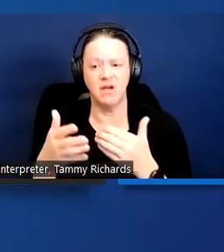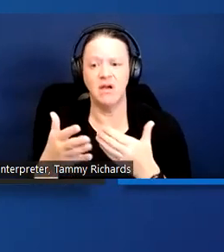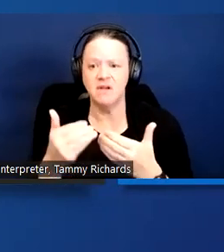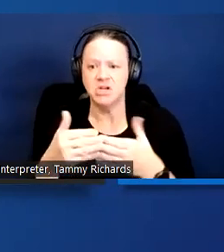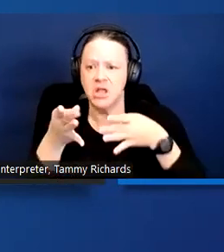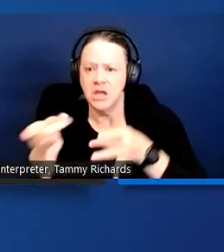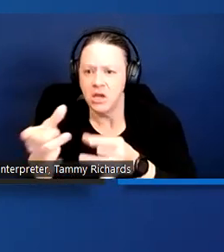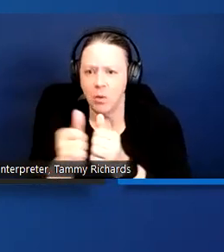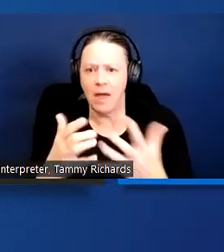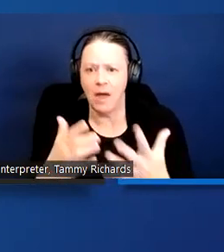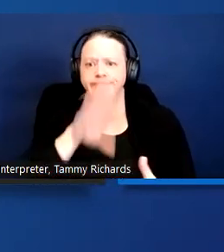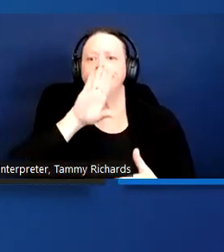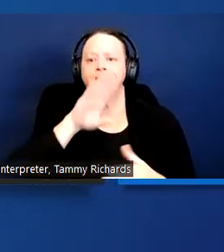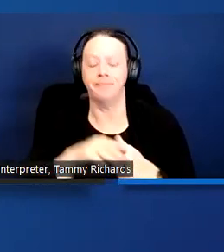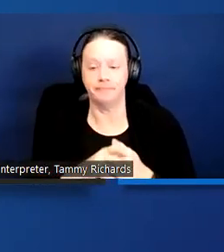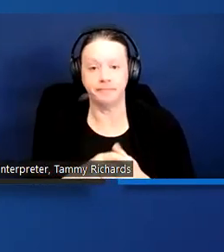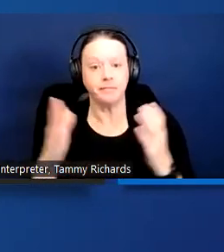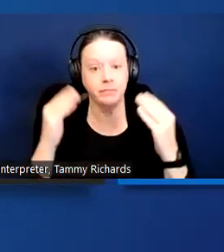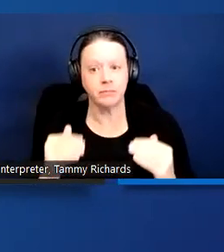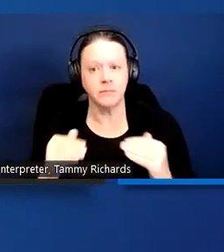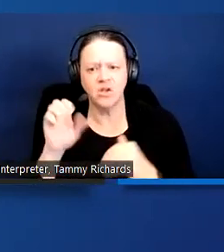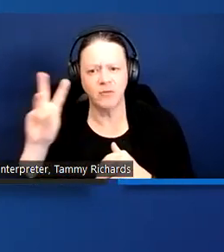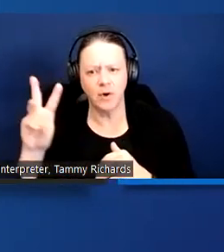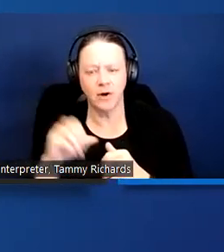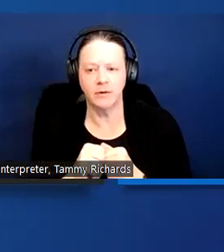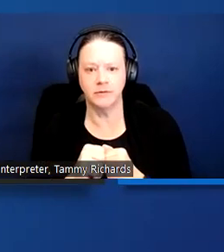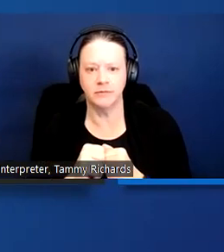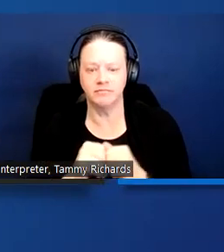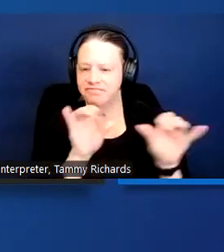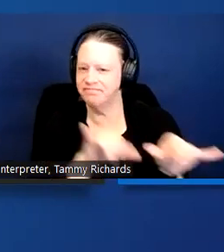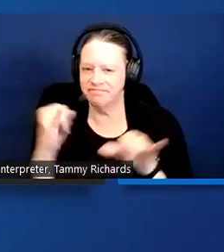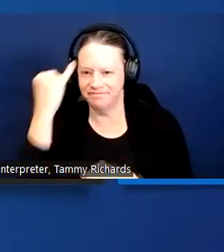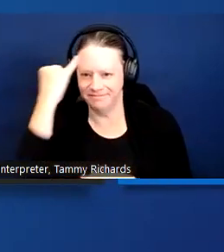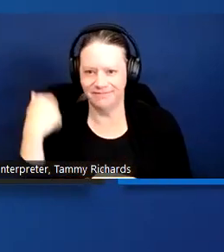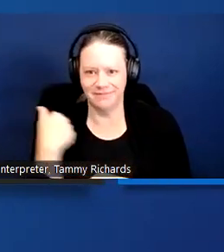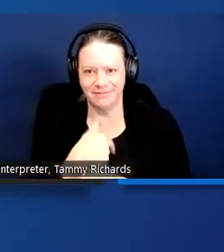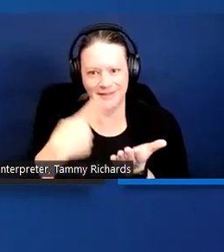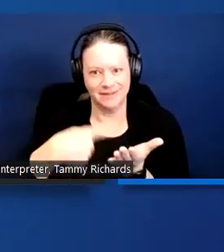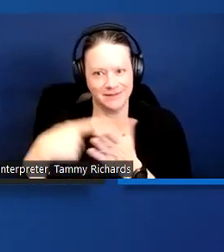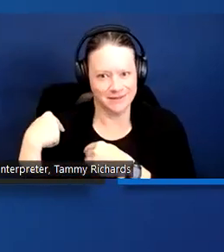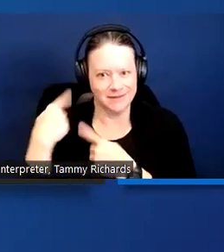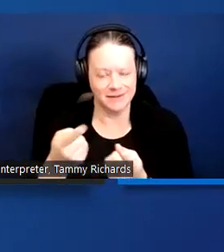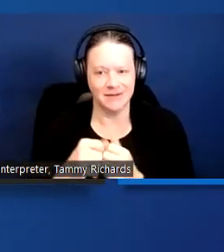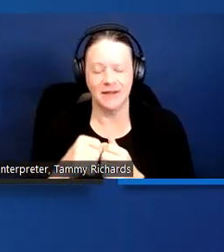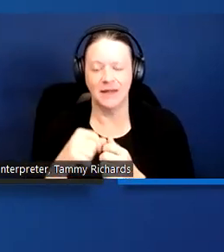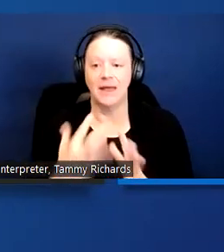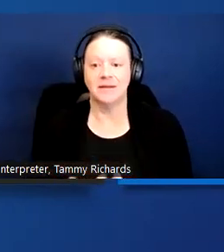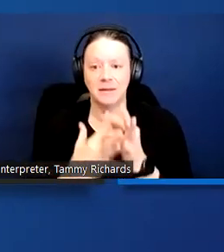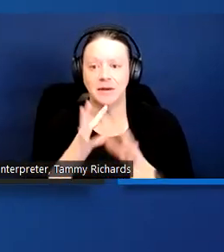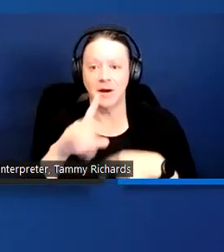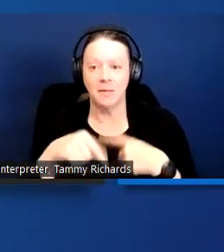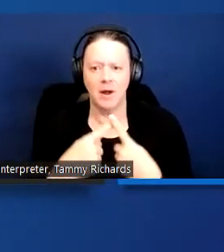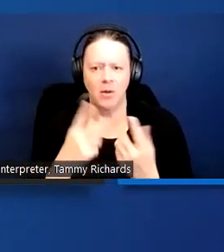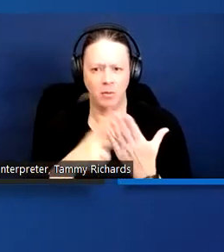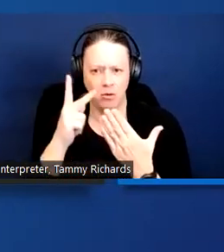frustration? Software, same idea as everything we've been talking about, except these are the programs that your computer